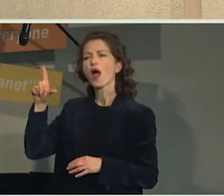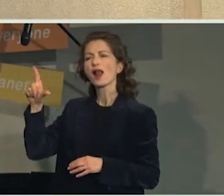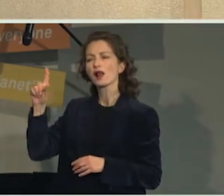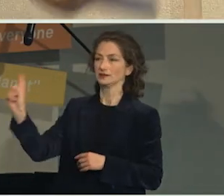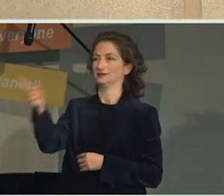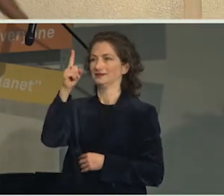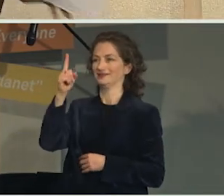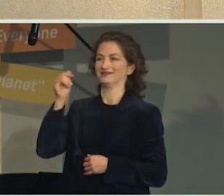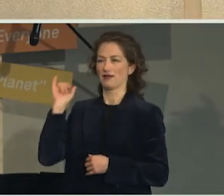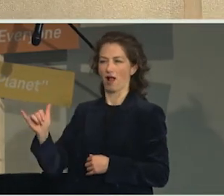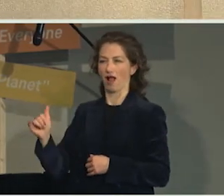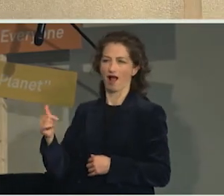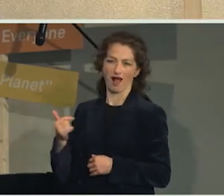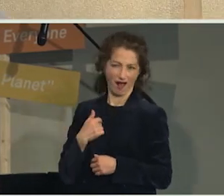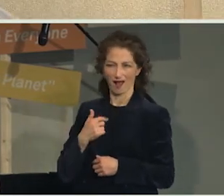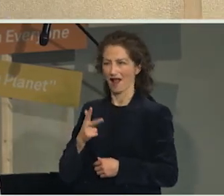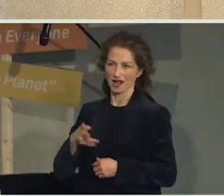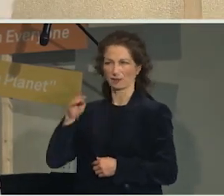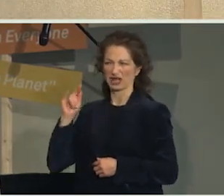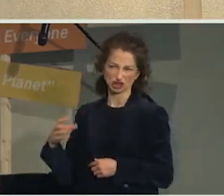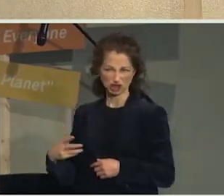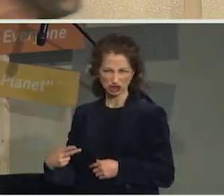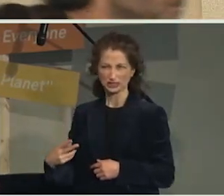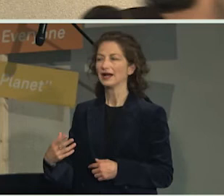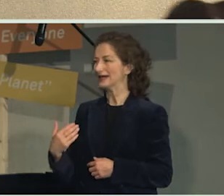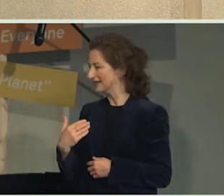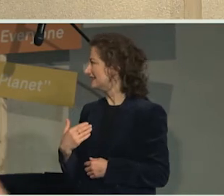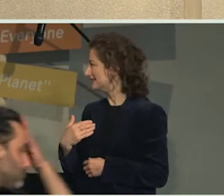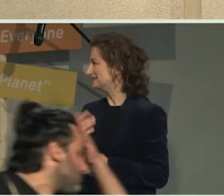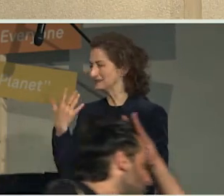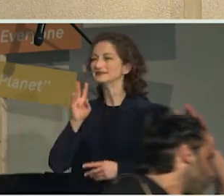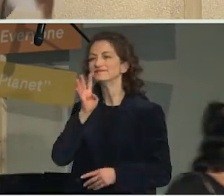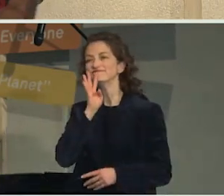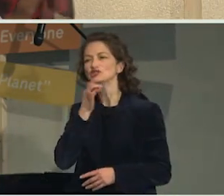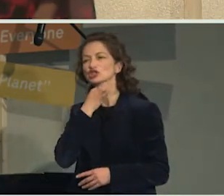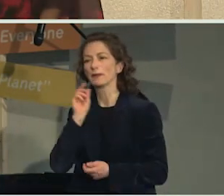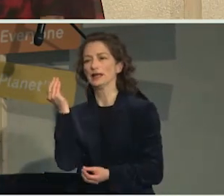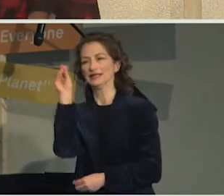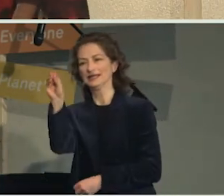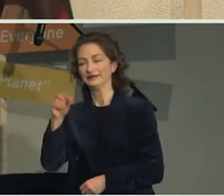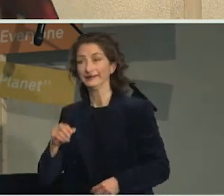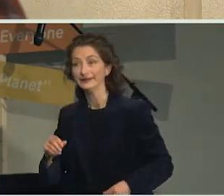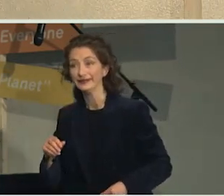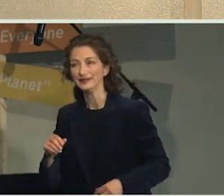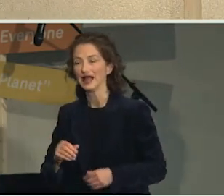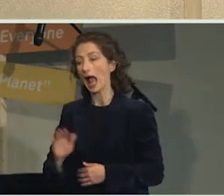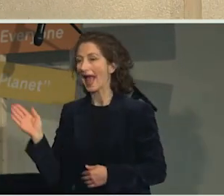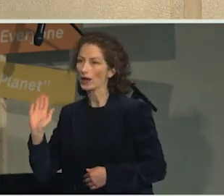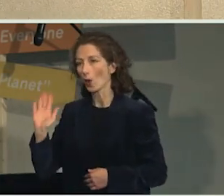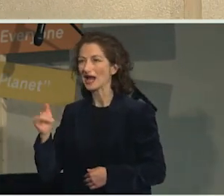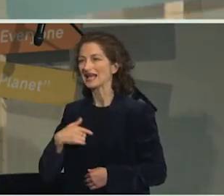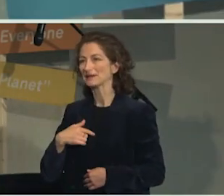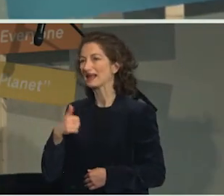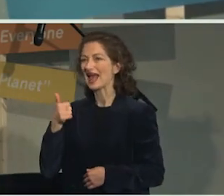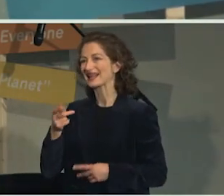real bitch, you know? And I was like, just don't translate it. Just let that sentence. But the next thing you hear, you say, hallo, ich bin